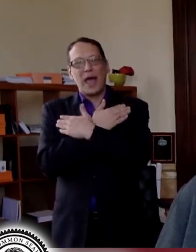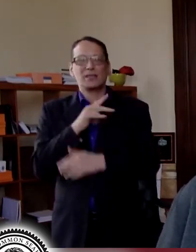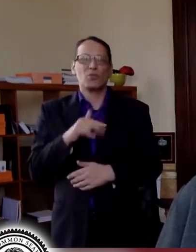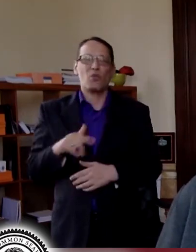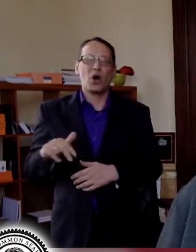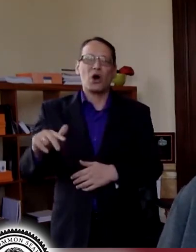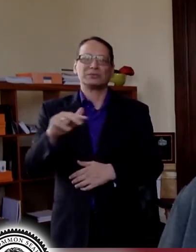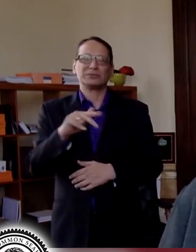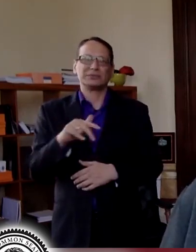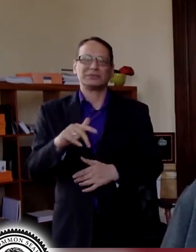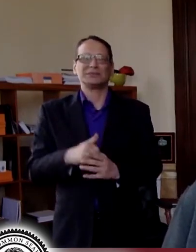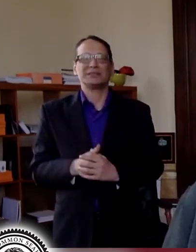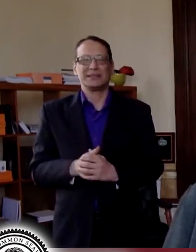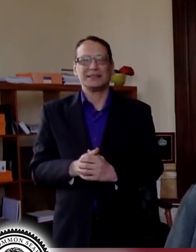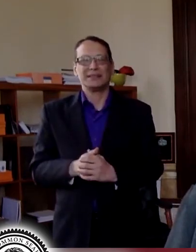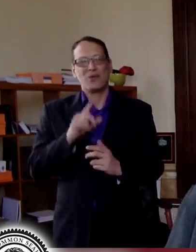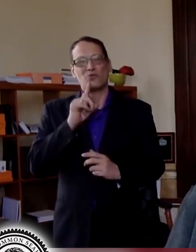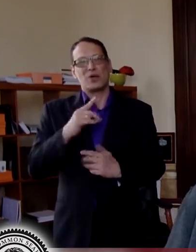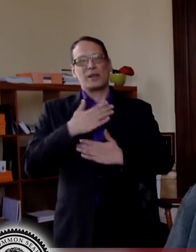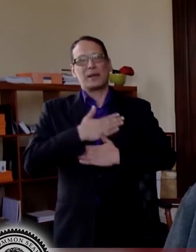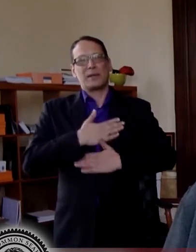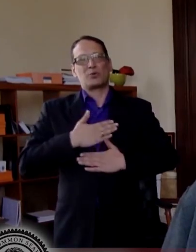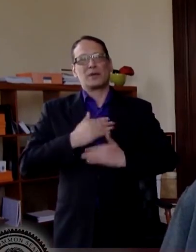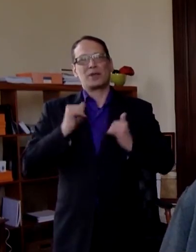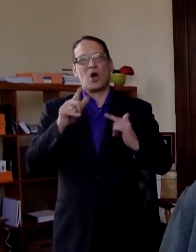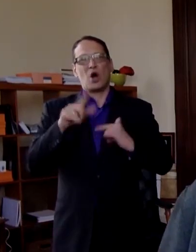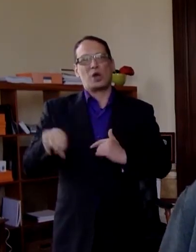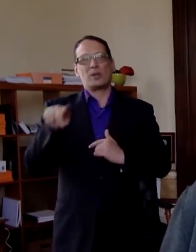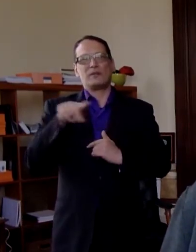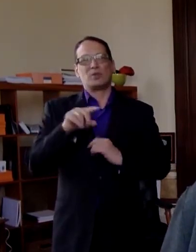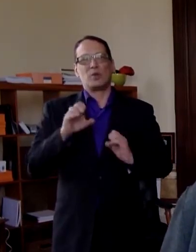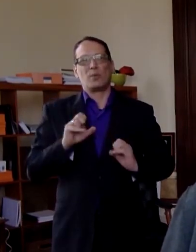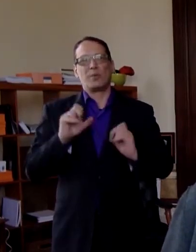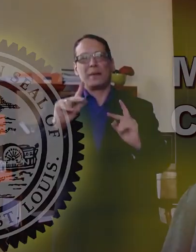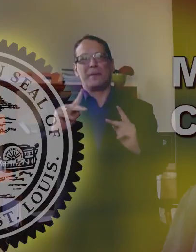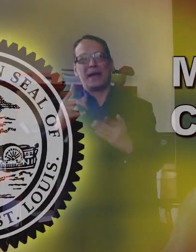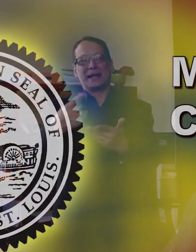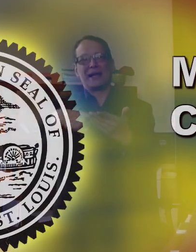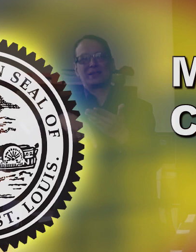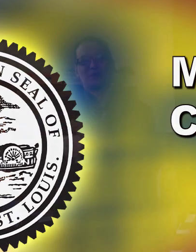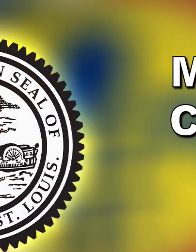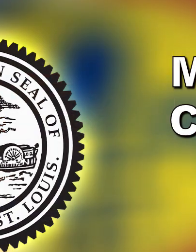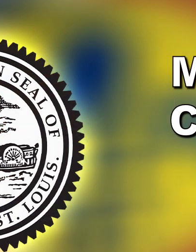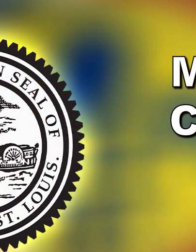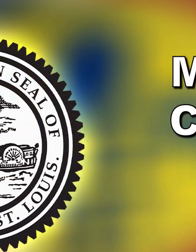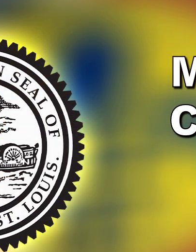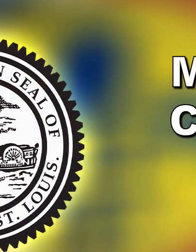And really appreciate all of you. Be back next week. Thanks.